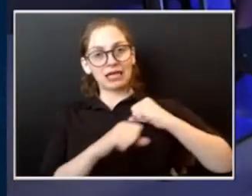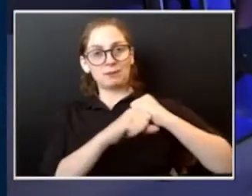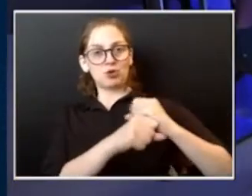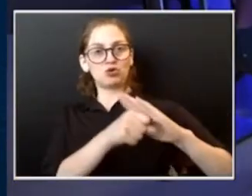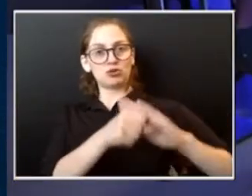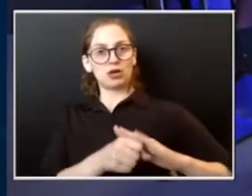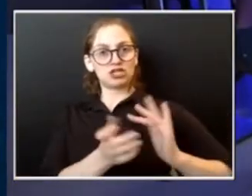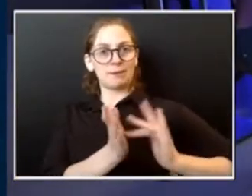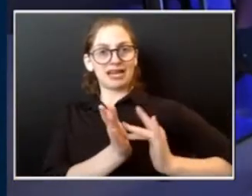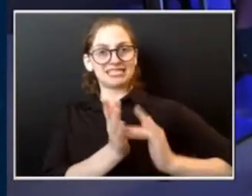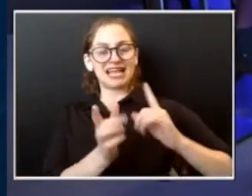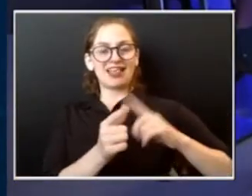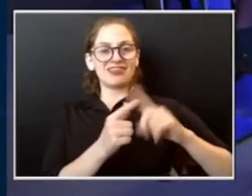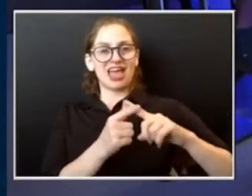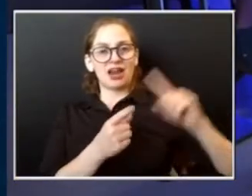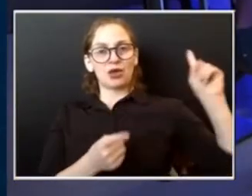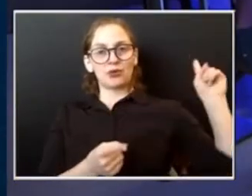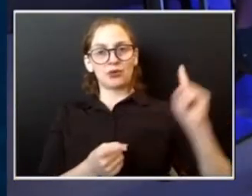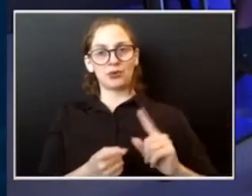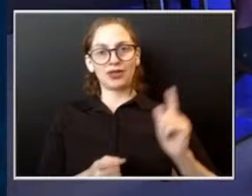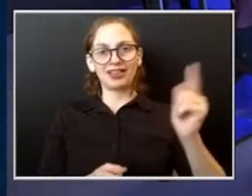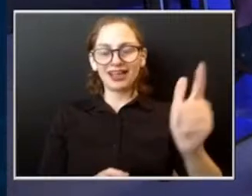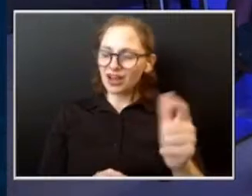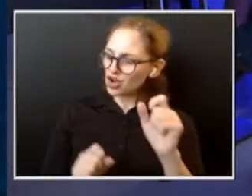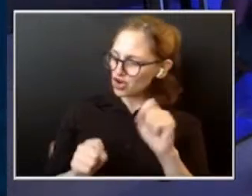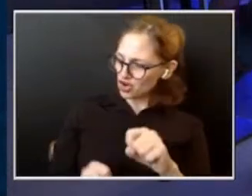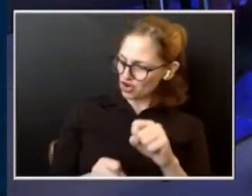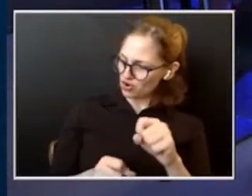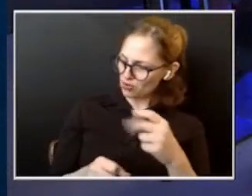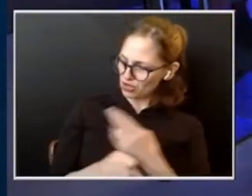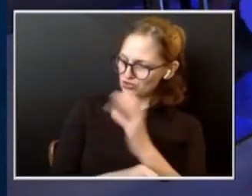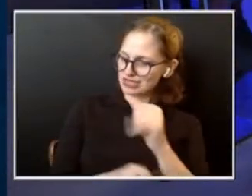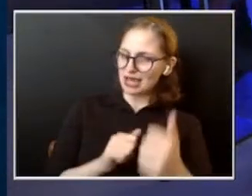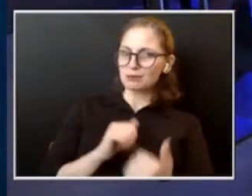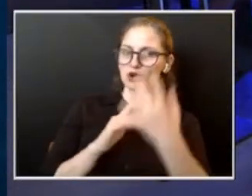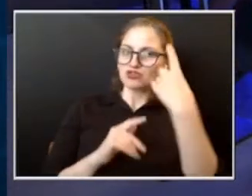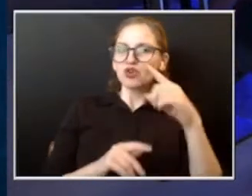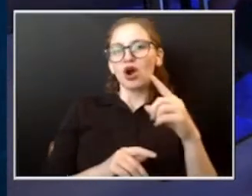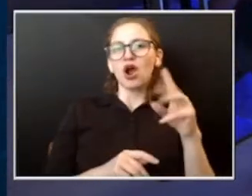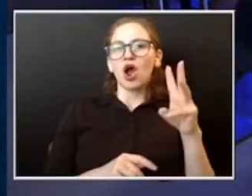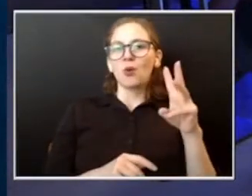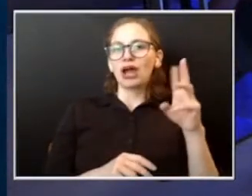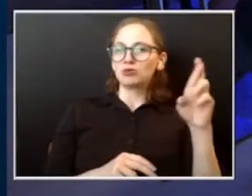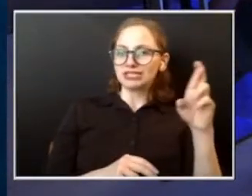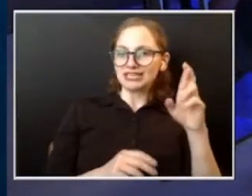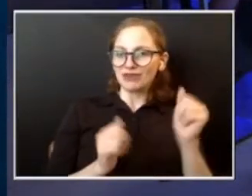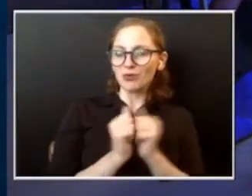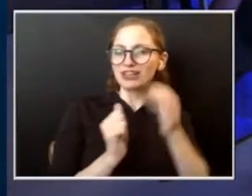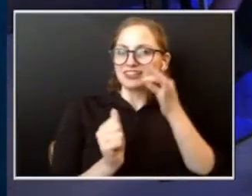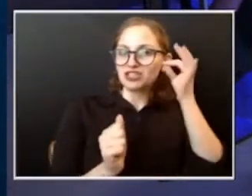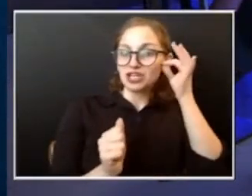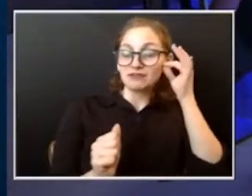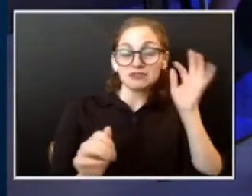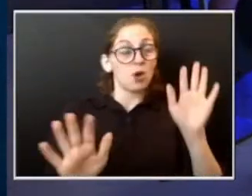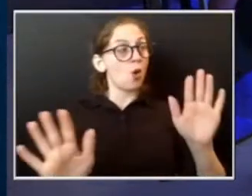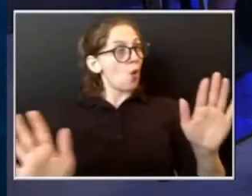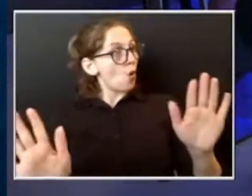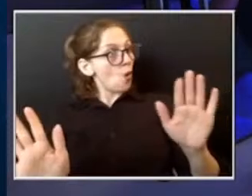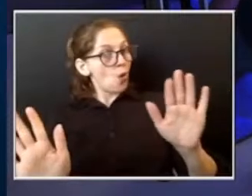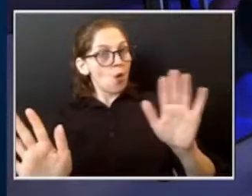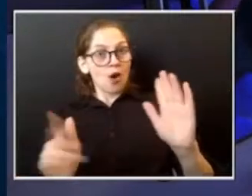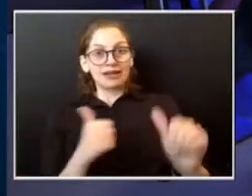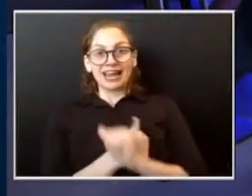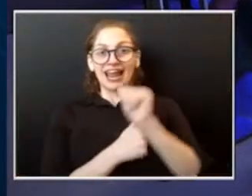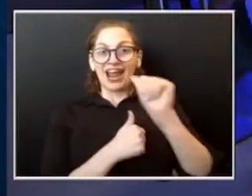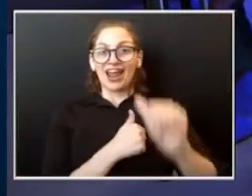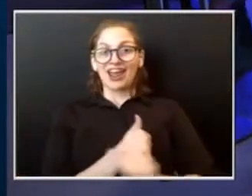a wide receiver with the Chiefs. What do you think? Maybe just Whoa! No, in trouble for that one. Okay,